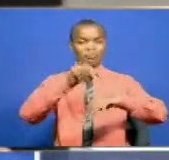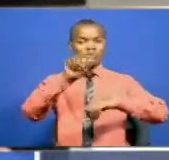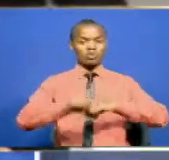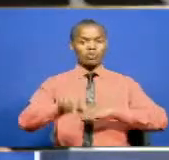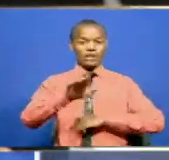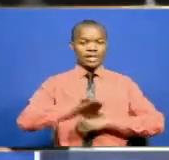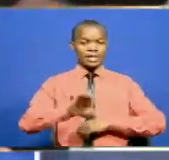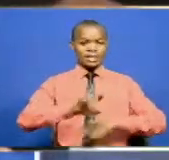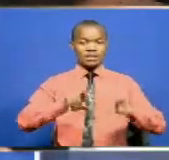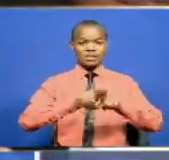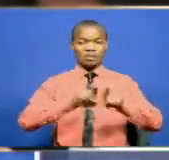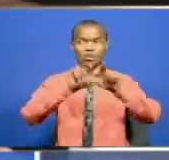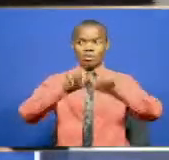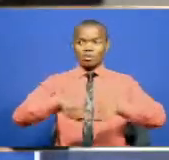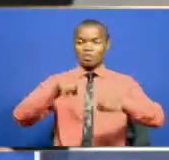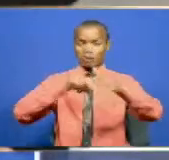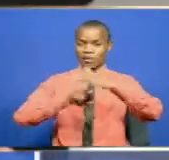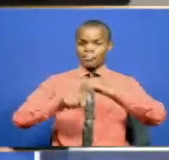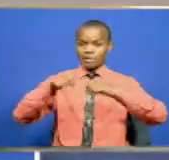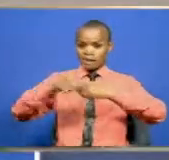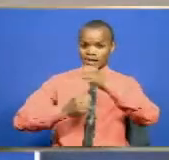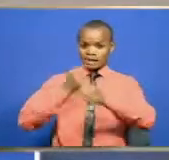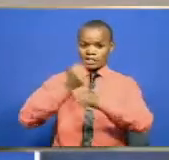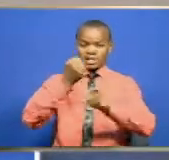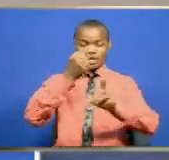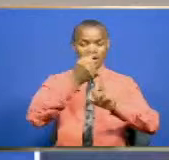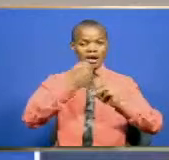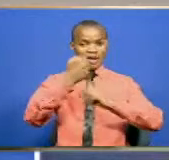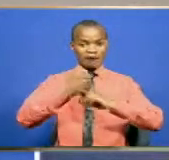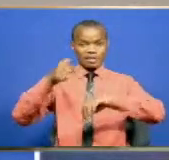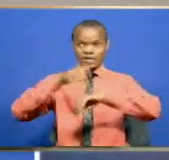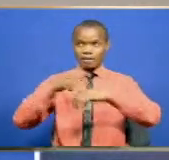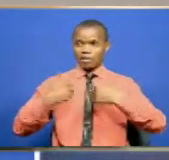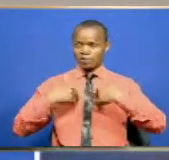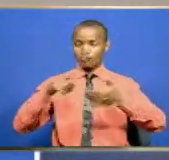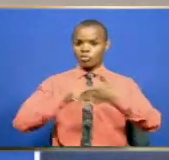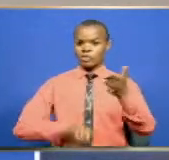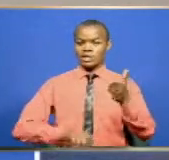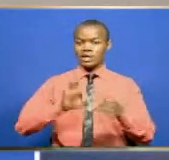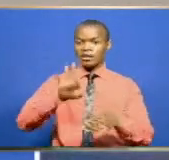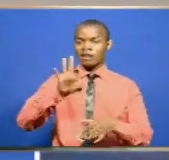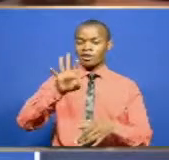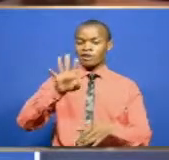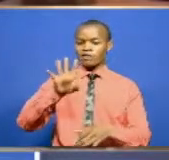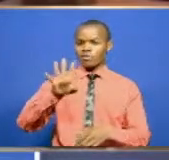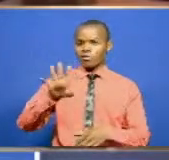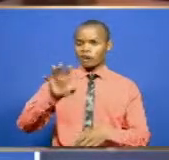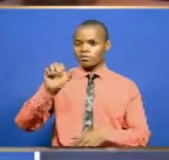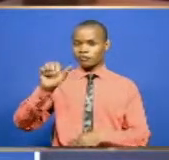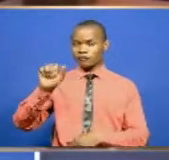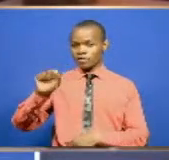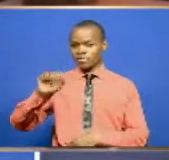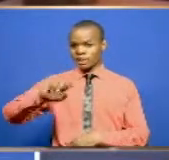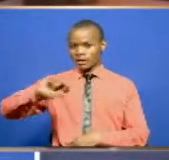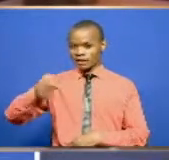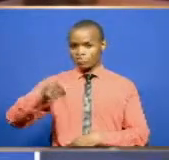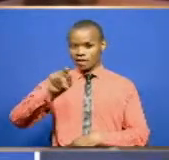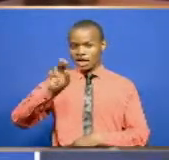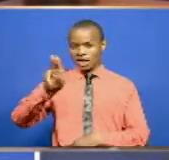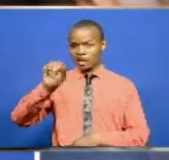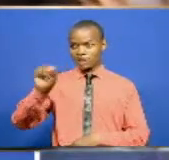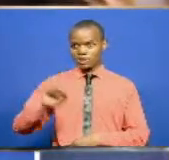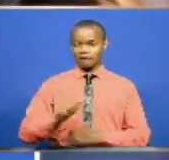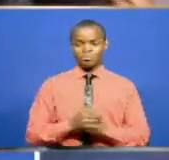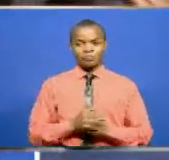for date palm trees. This year's harvest season produced around 345,000 tons. However, many farmers